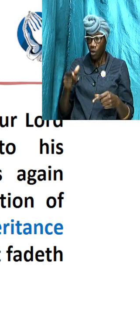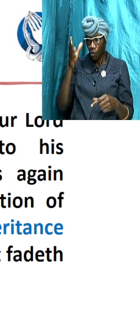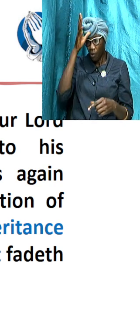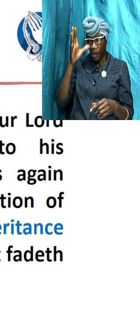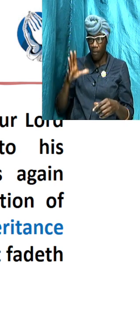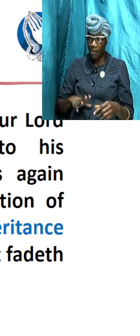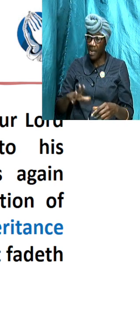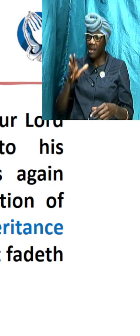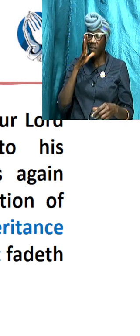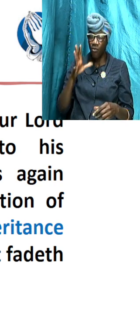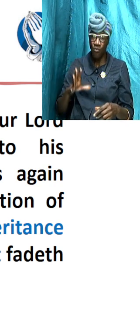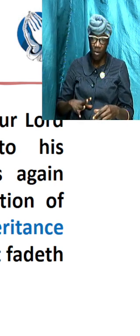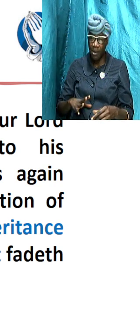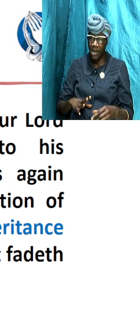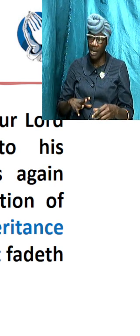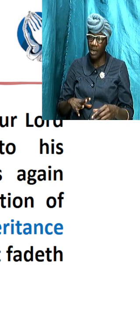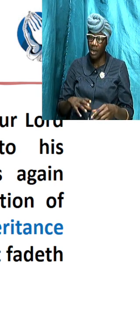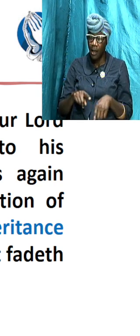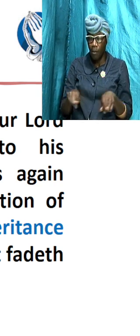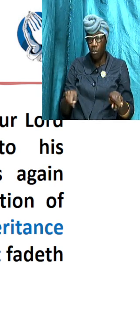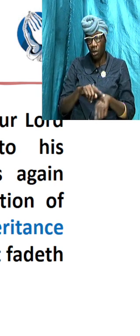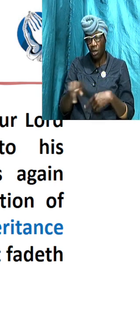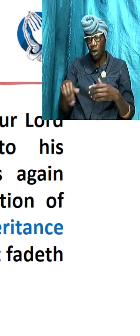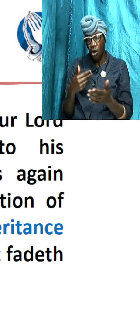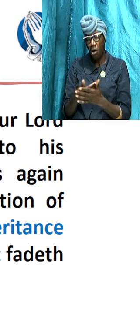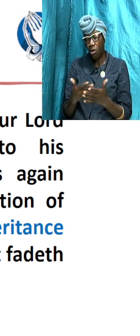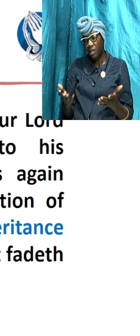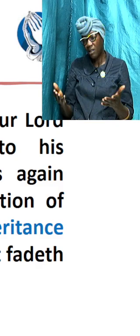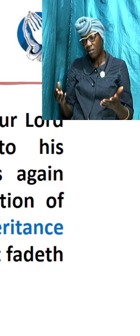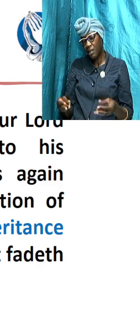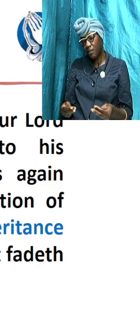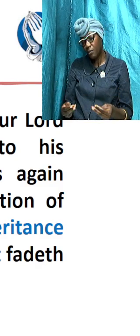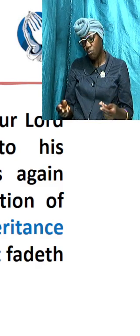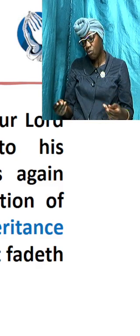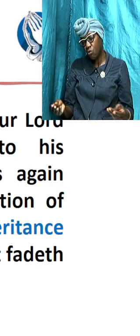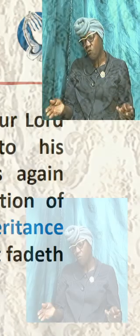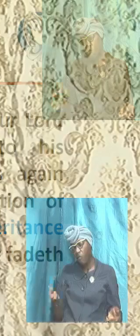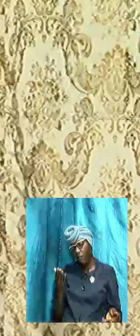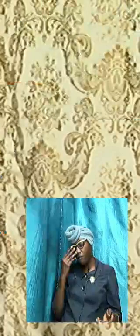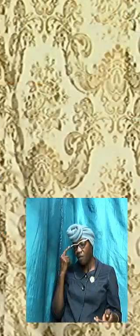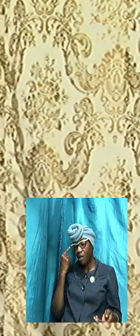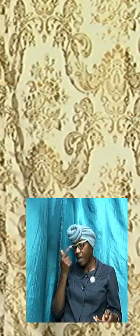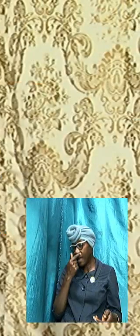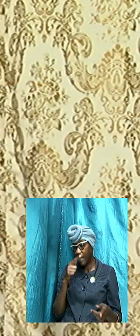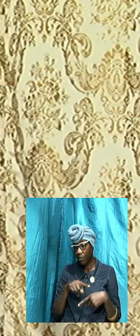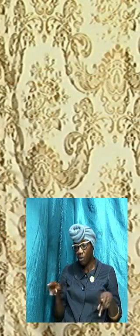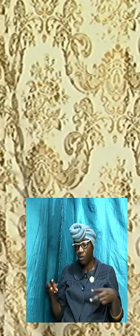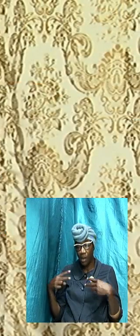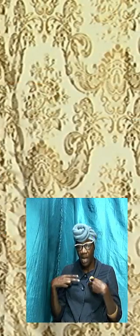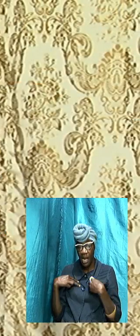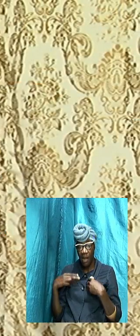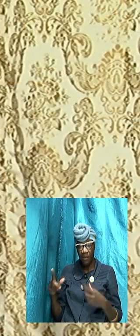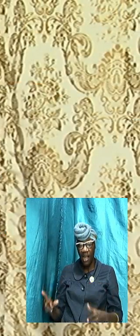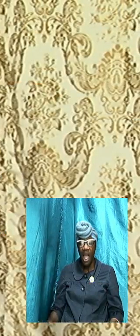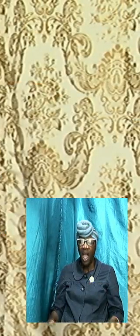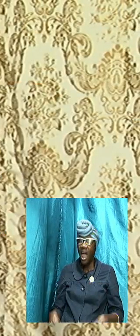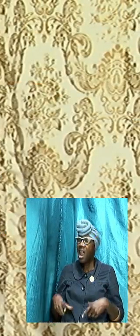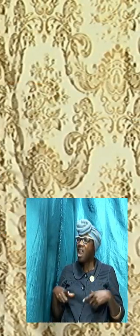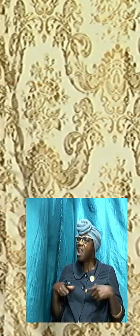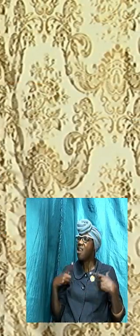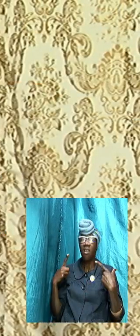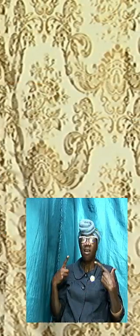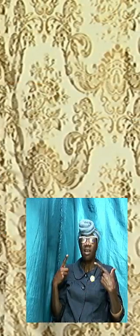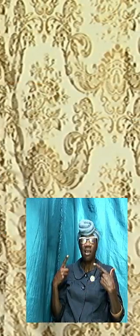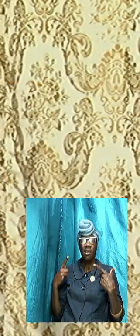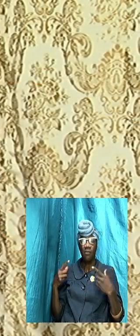but all of these things practically have faded before our eyes. But guess what? We have a lively hope by